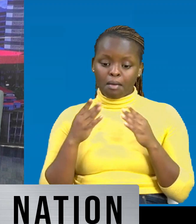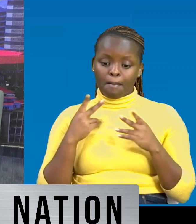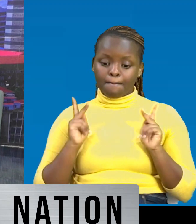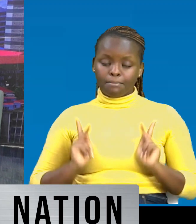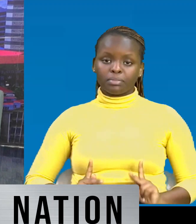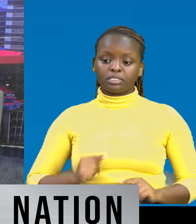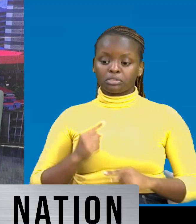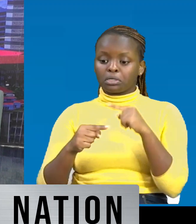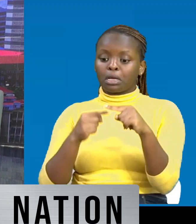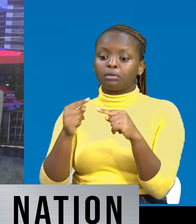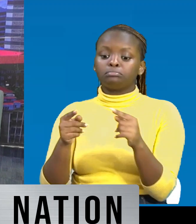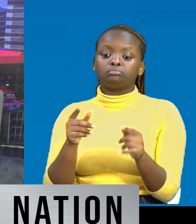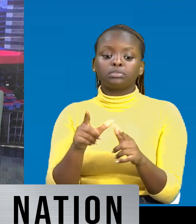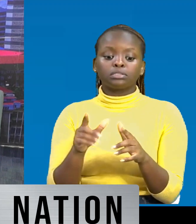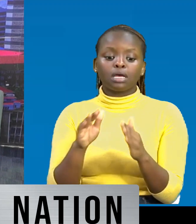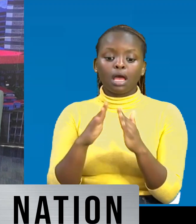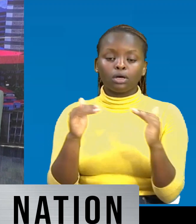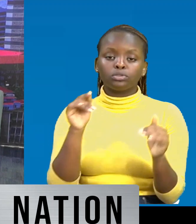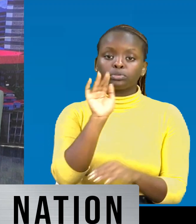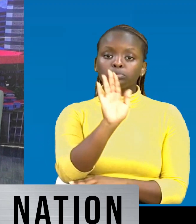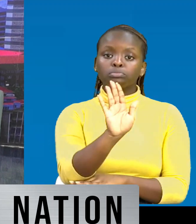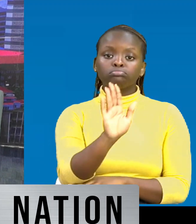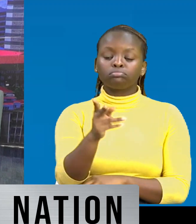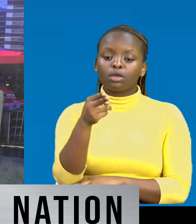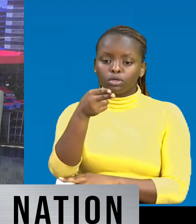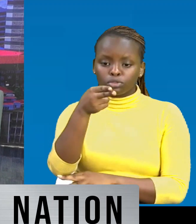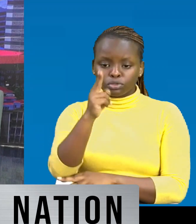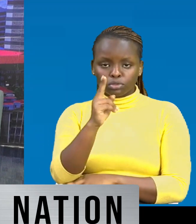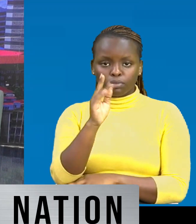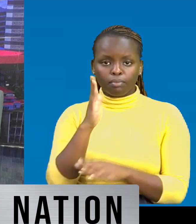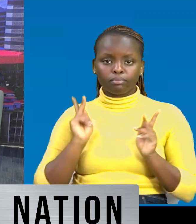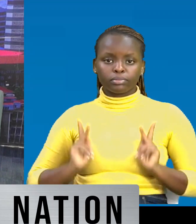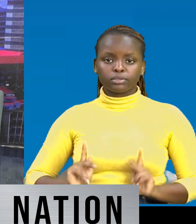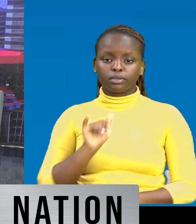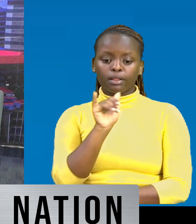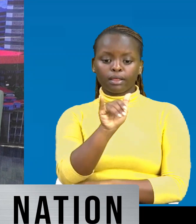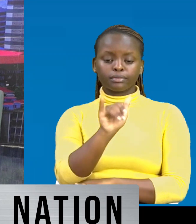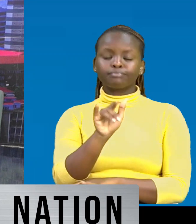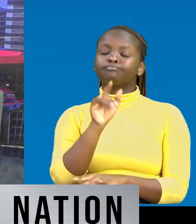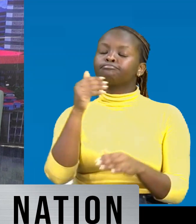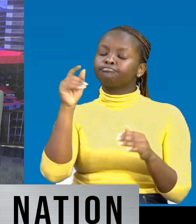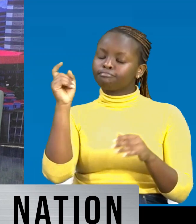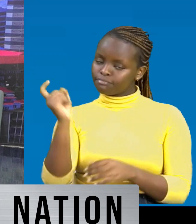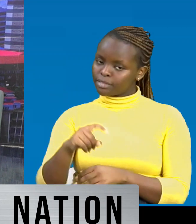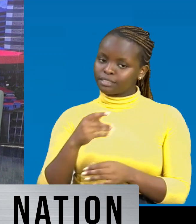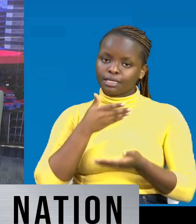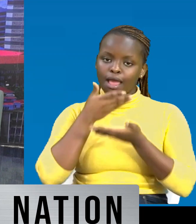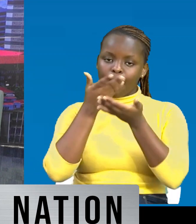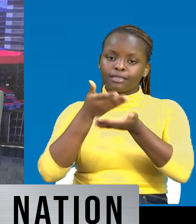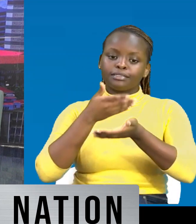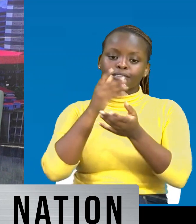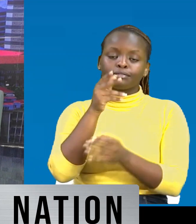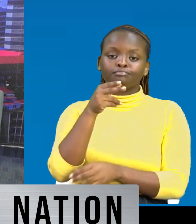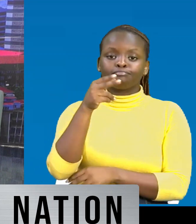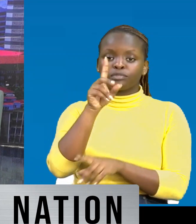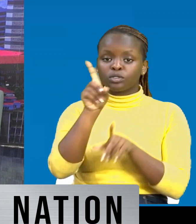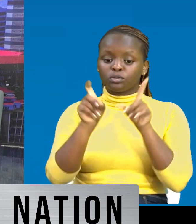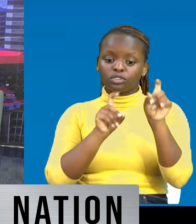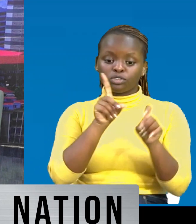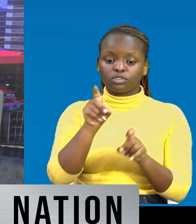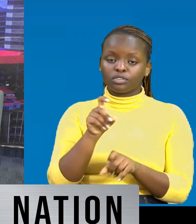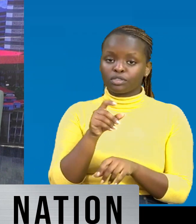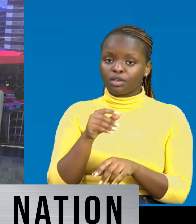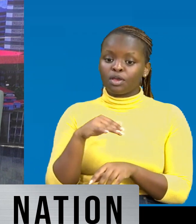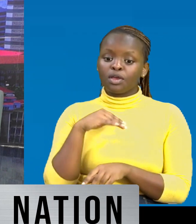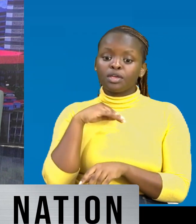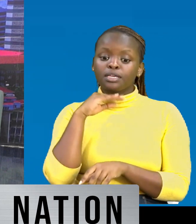shoot that person, Jonah, and you kill them, you still have to answer certain questions on the basis that you've taken away somebody's life.